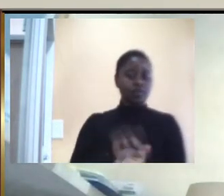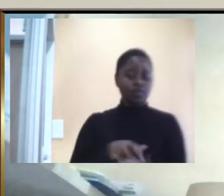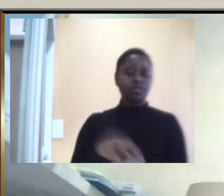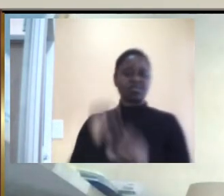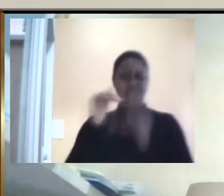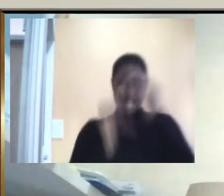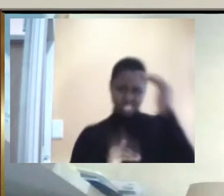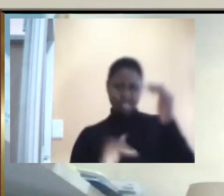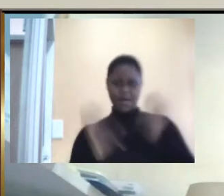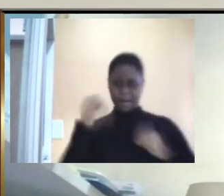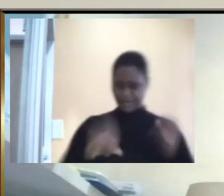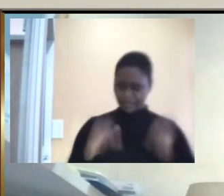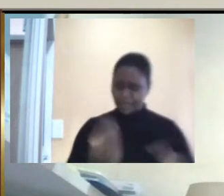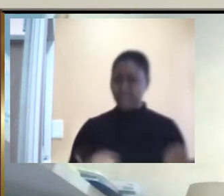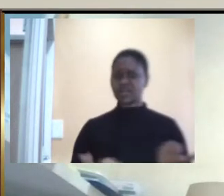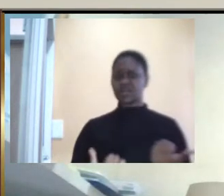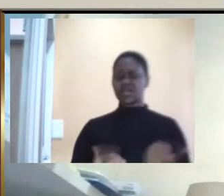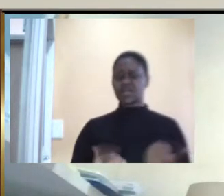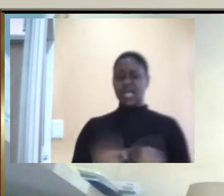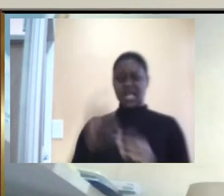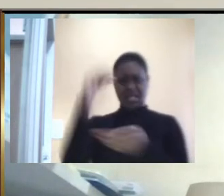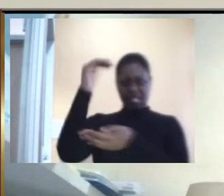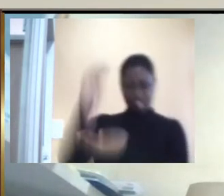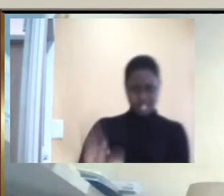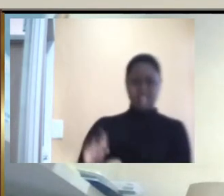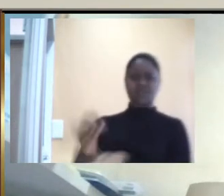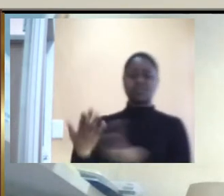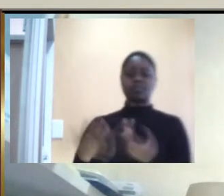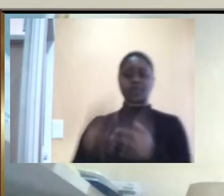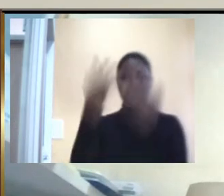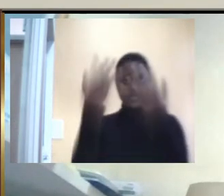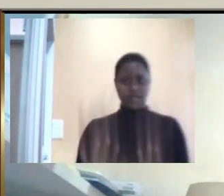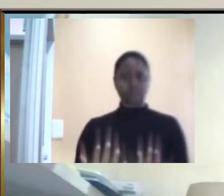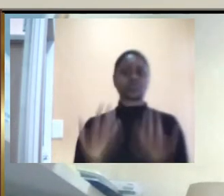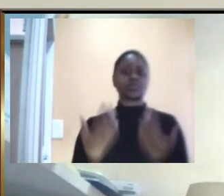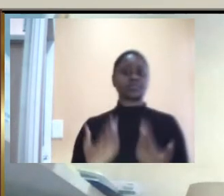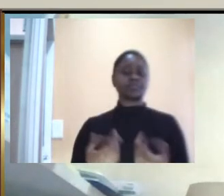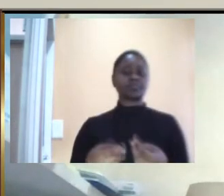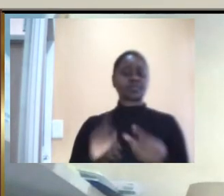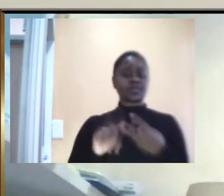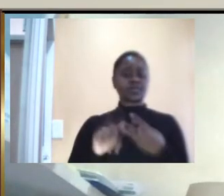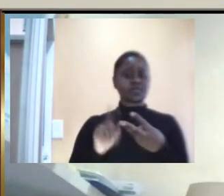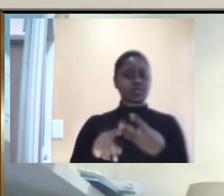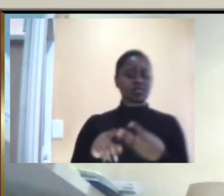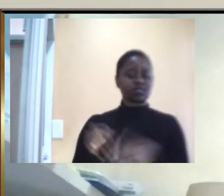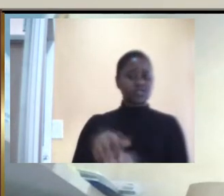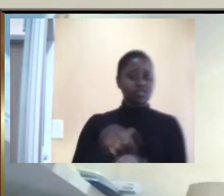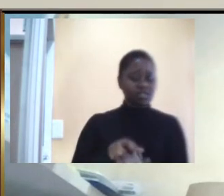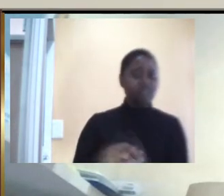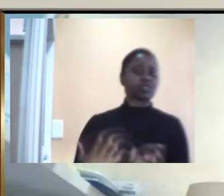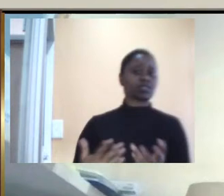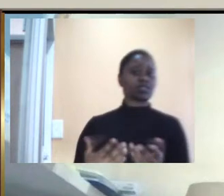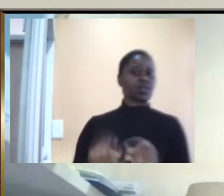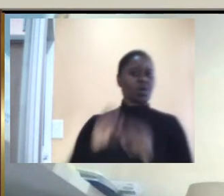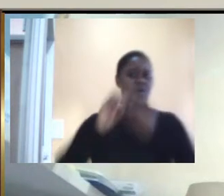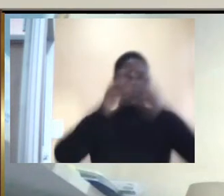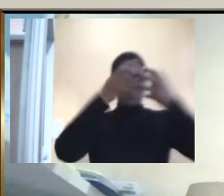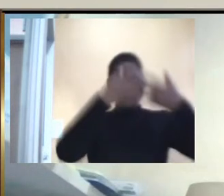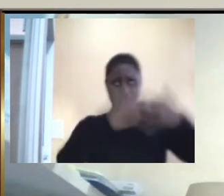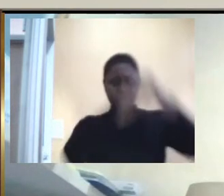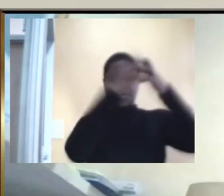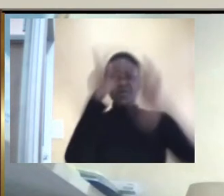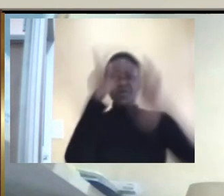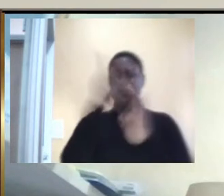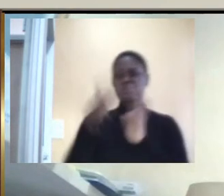underperforming in these key areas and has reduced current targets with budget cuts. Yet agricultural prosperity creates hope for